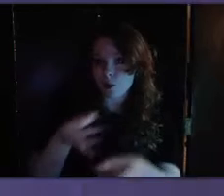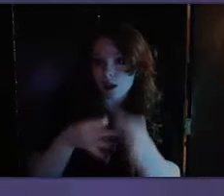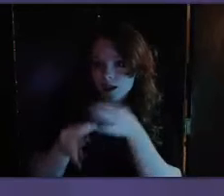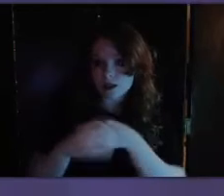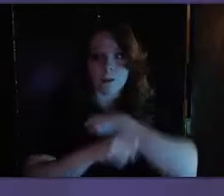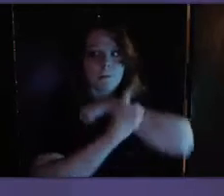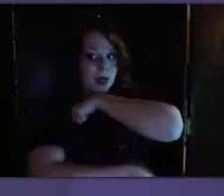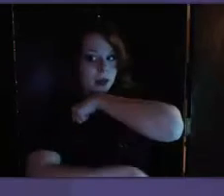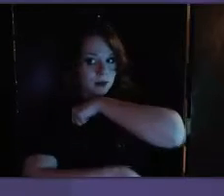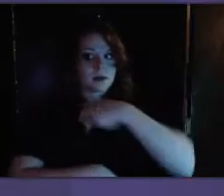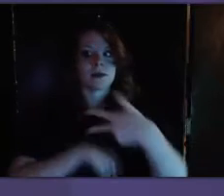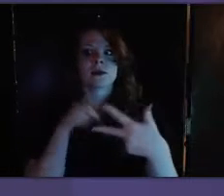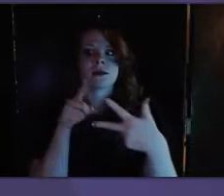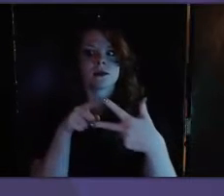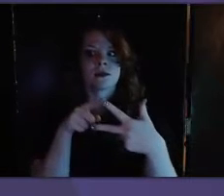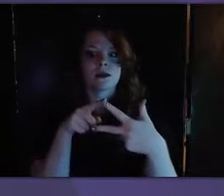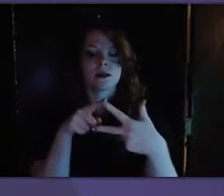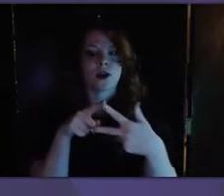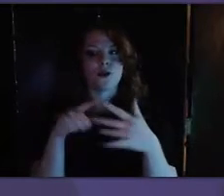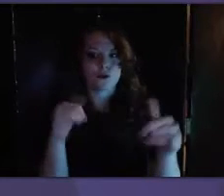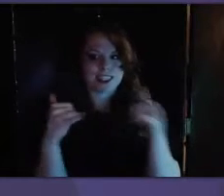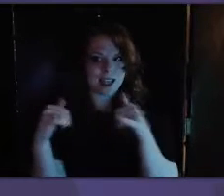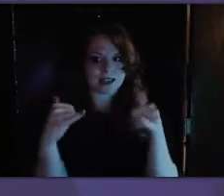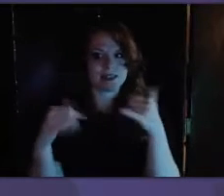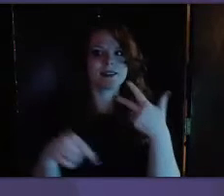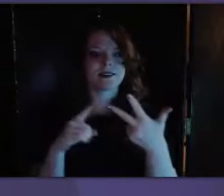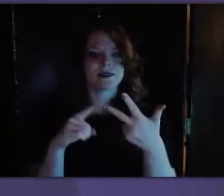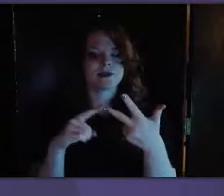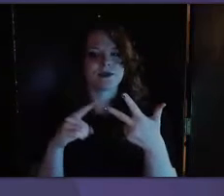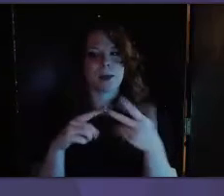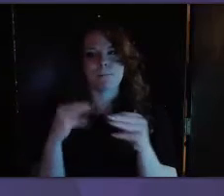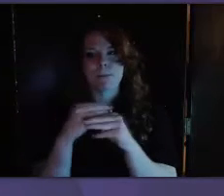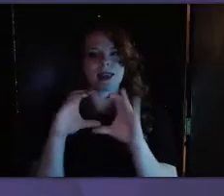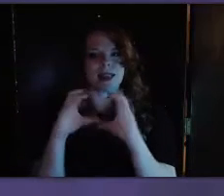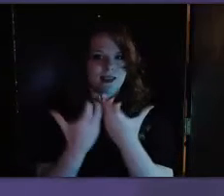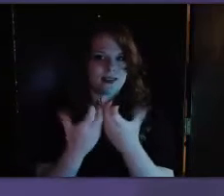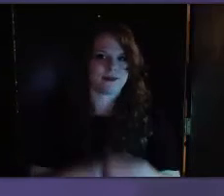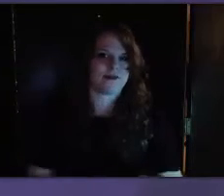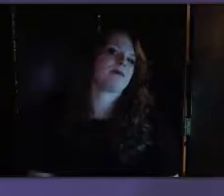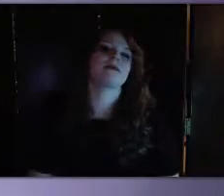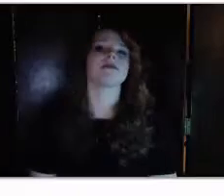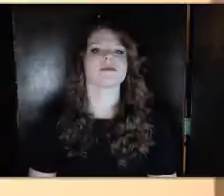A, punishment, B, recess, or C, math class.